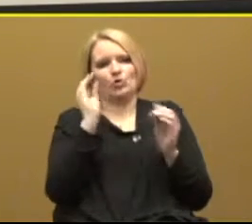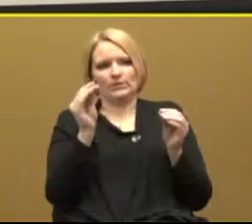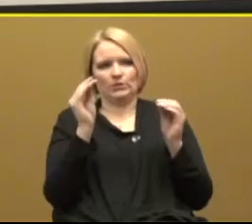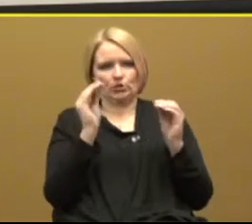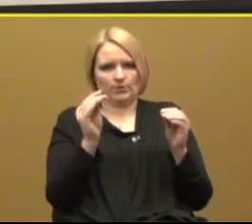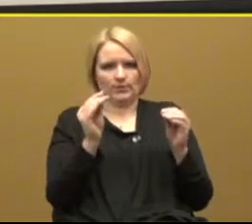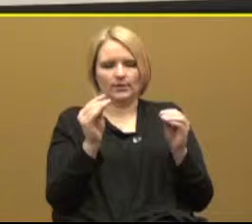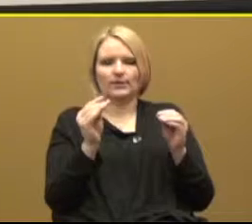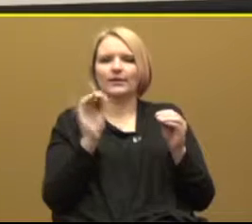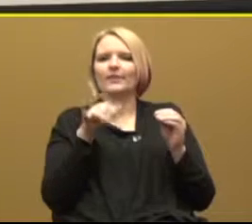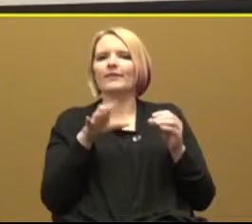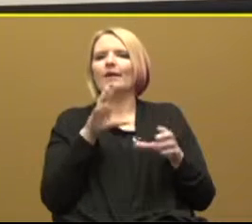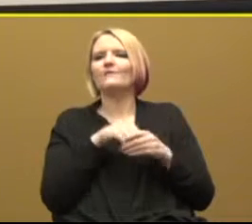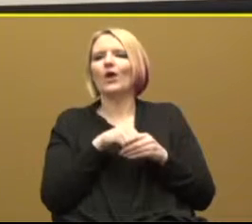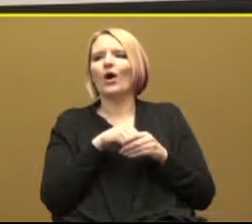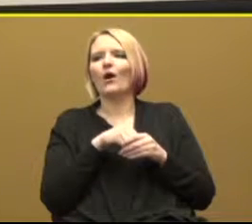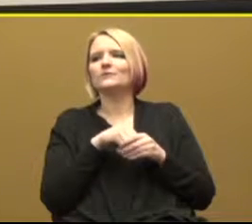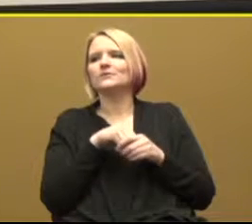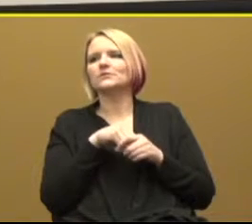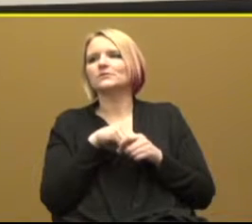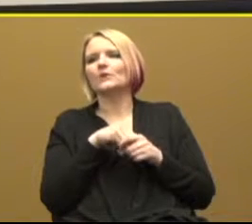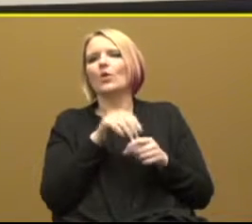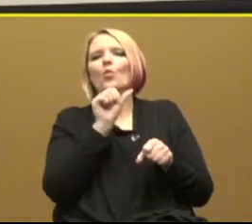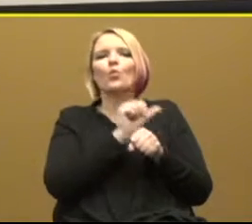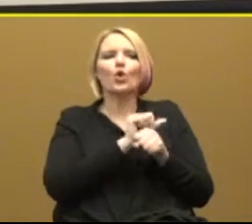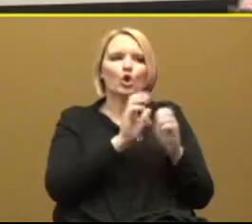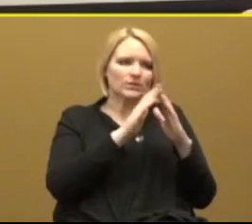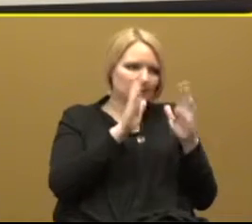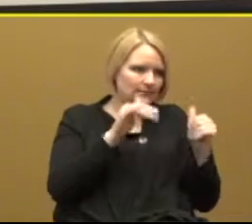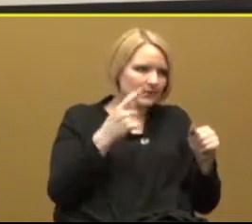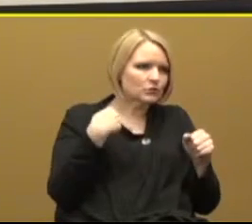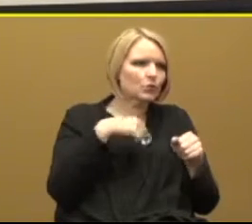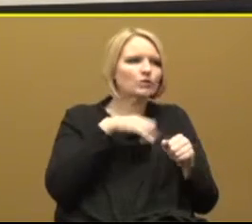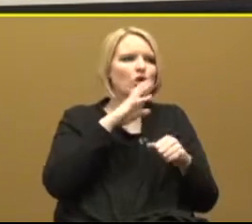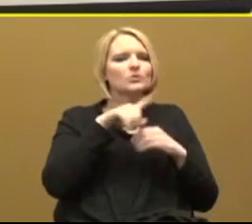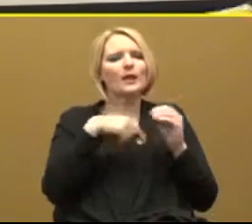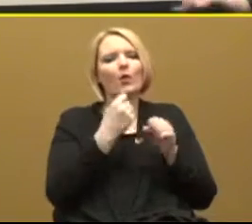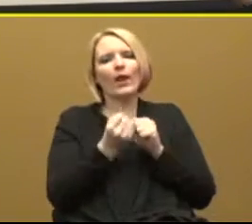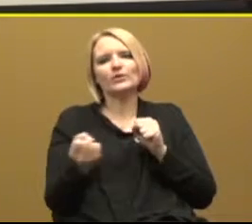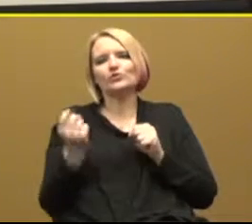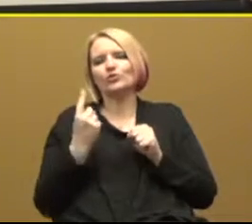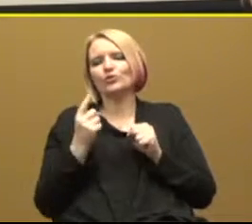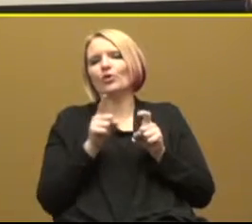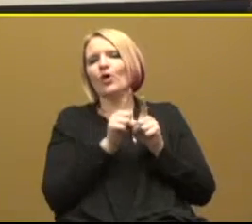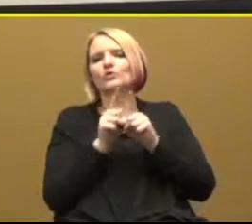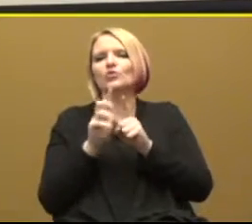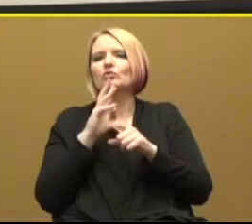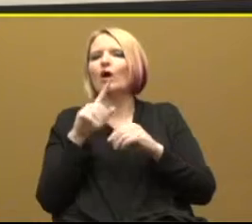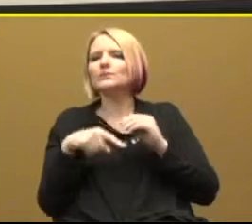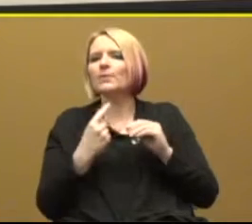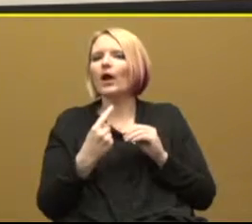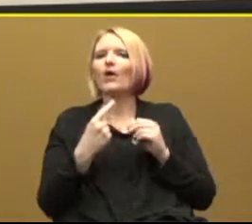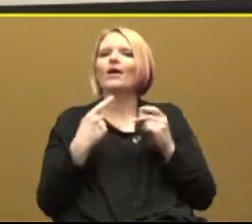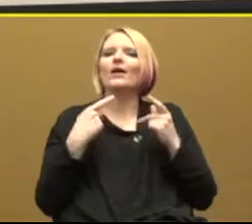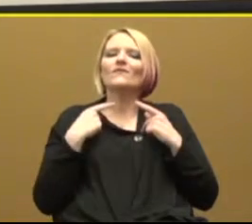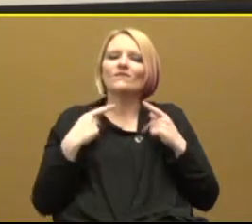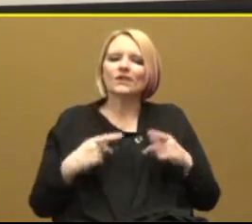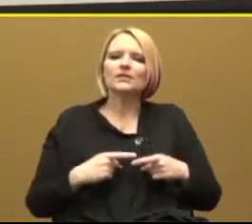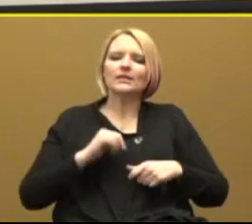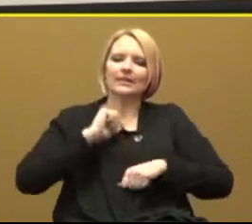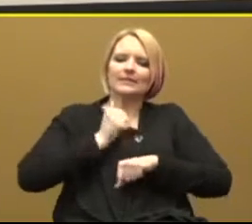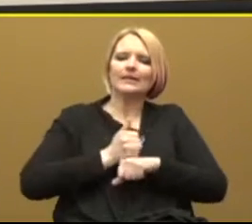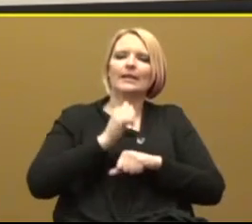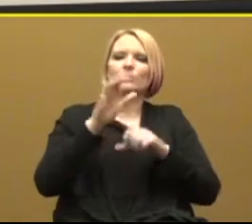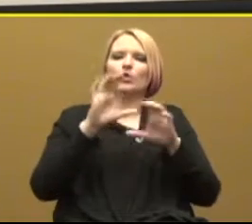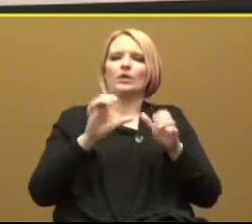teaching. It involves work systems like we talked about last year. It also talks about physically setting up